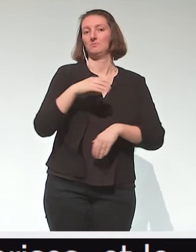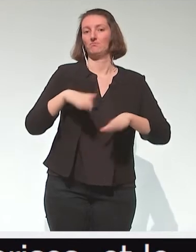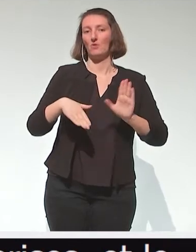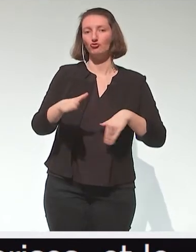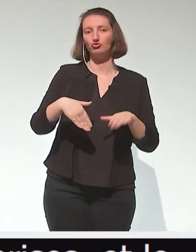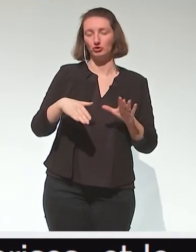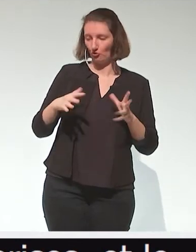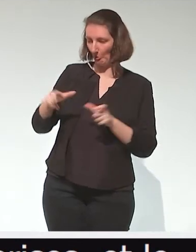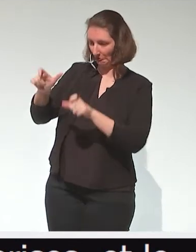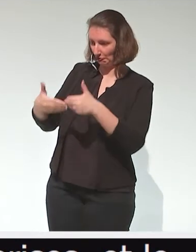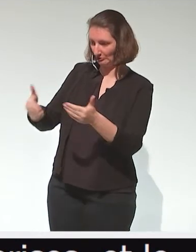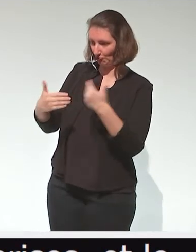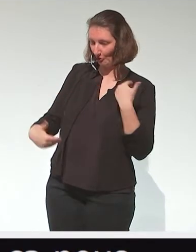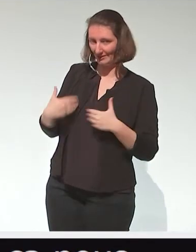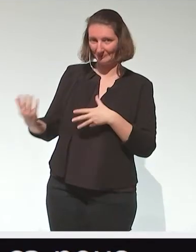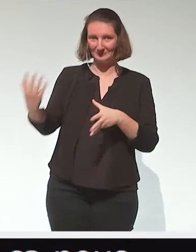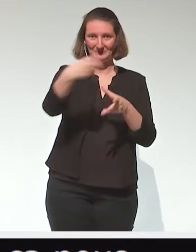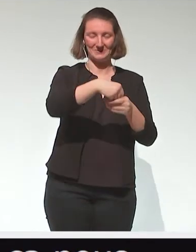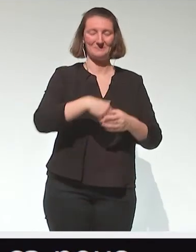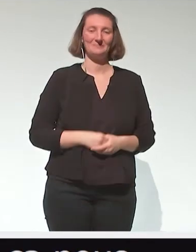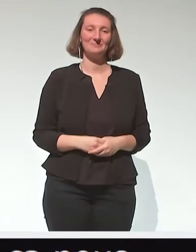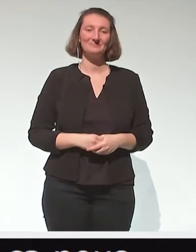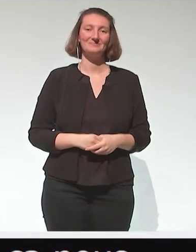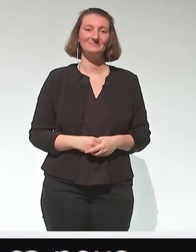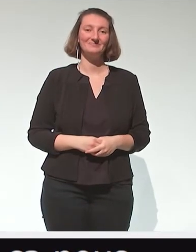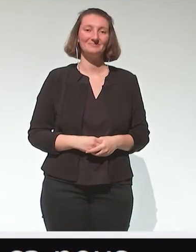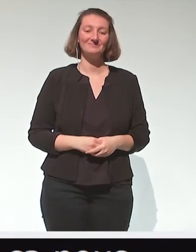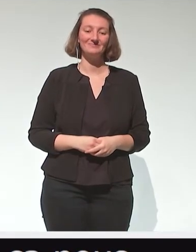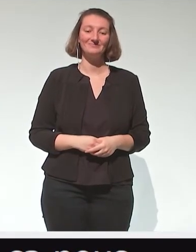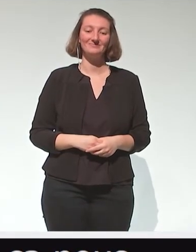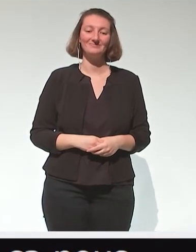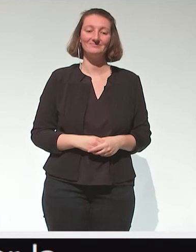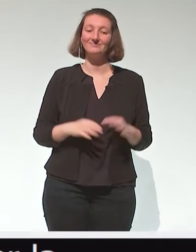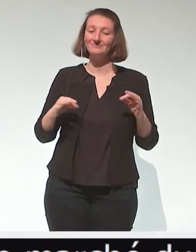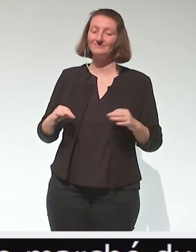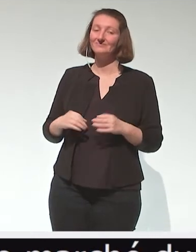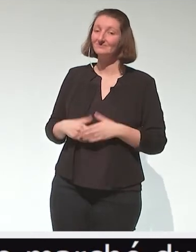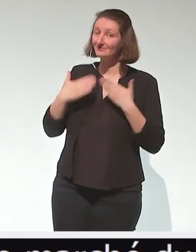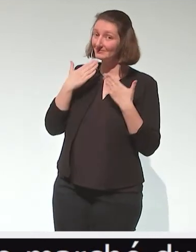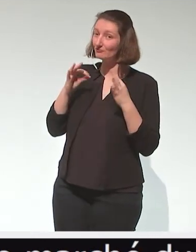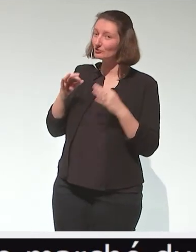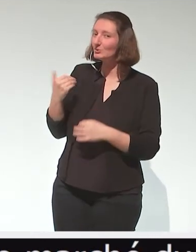And this seems to us to be a factor of success for people.